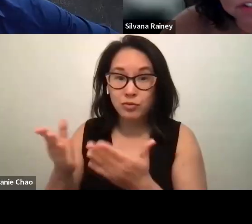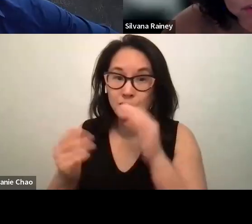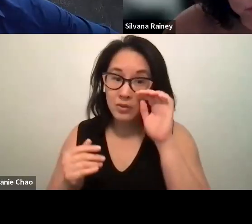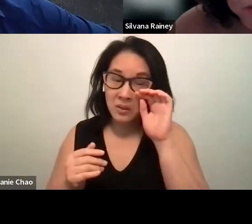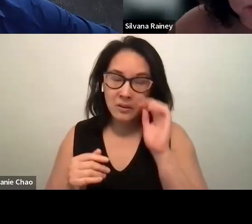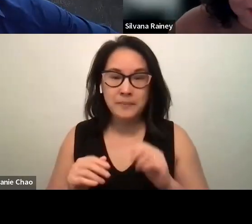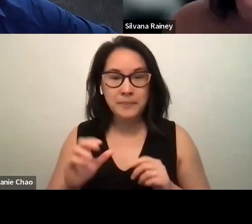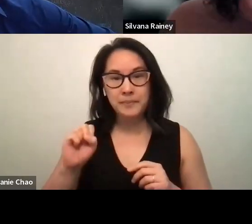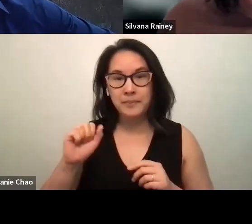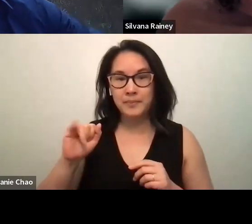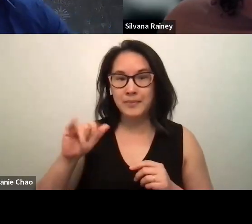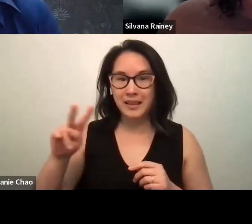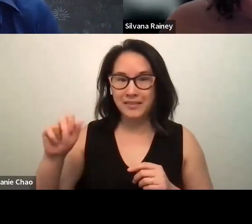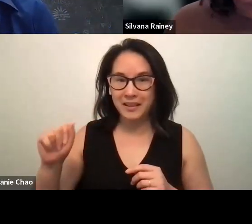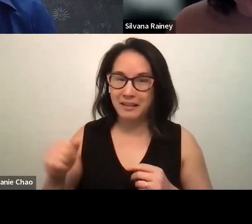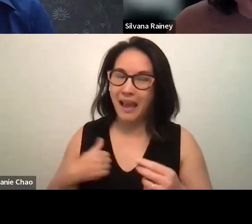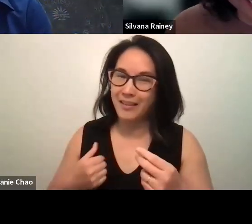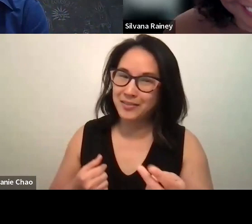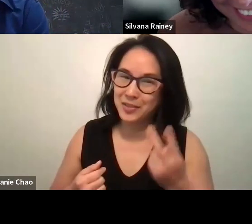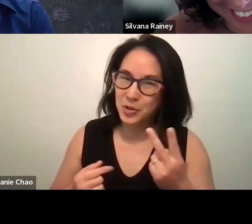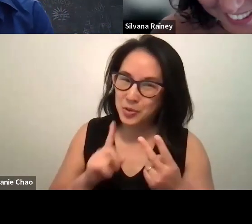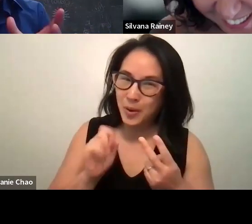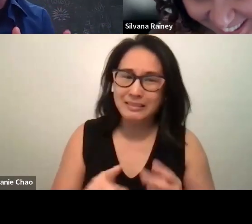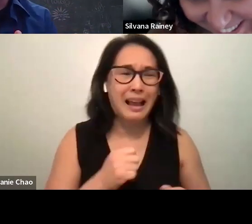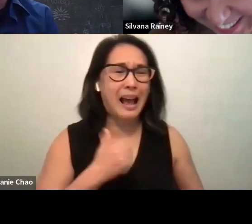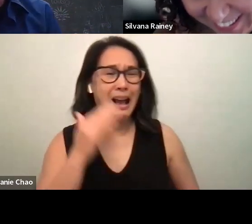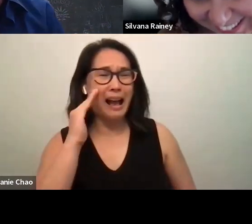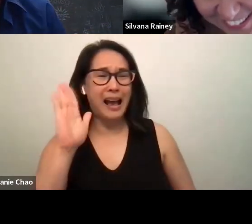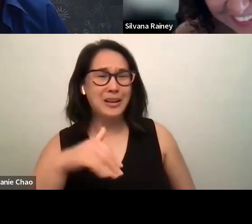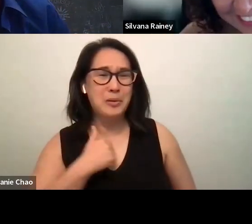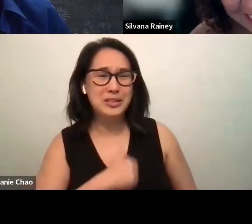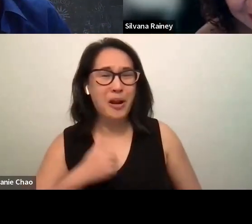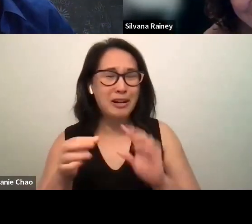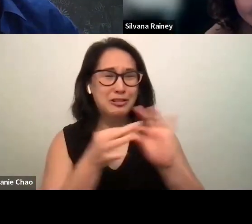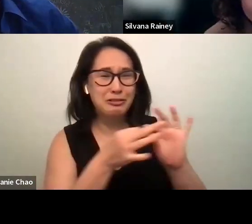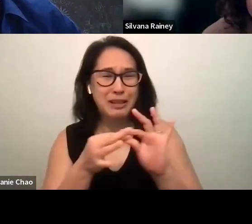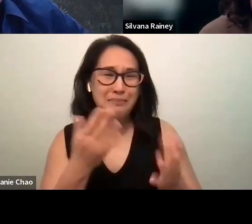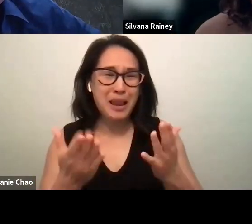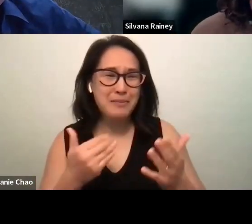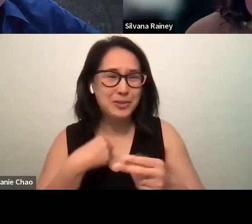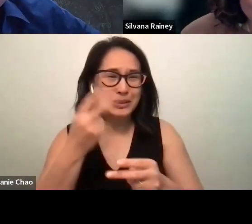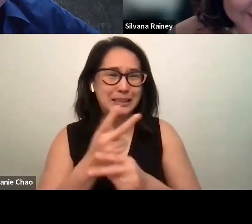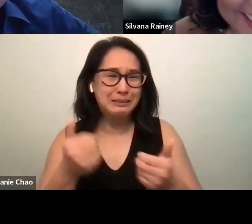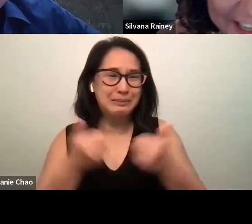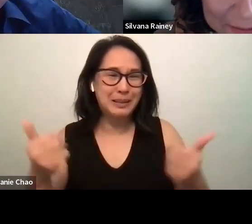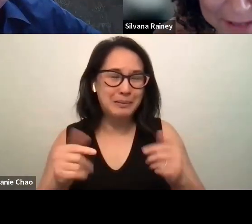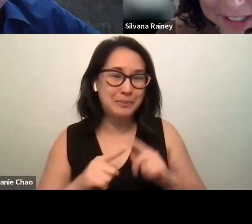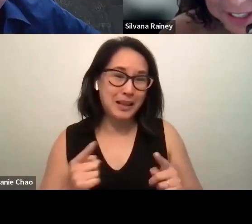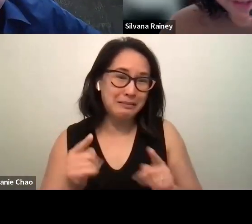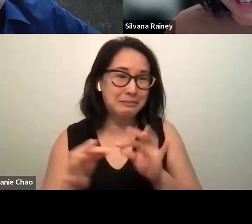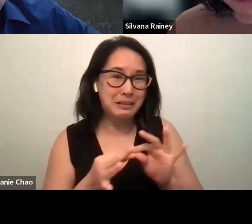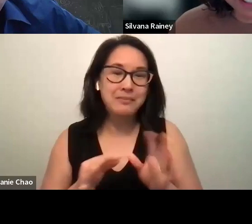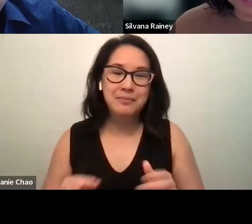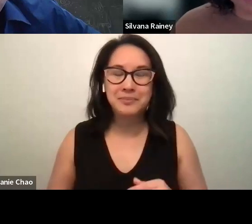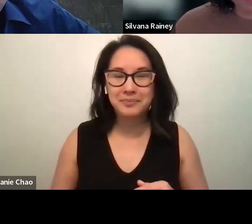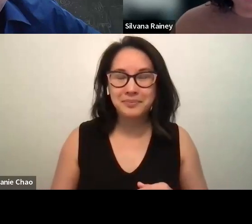Well, you did two questions. Yeah, I know, sorry. It felt related, but maybe I should have kept them separate. Yeah, maybe, because